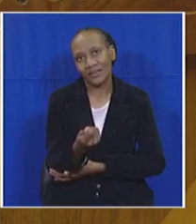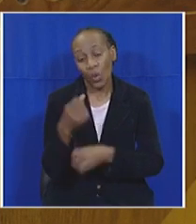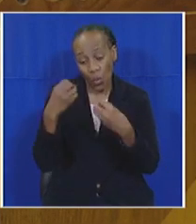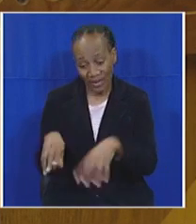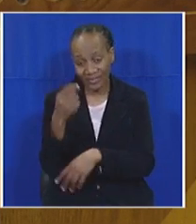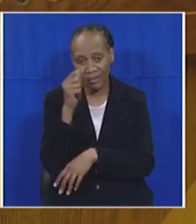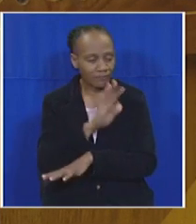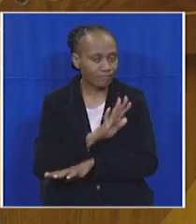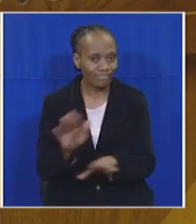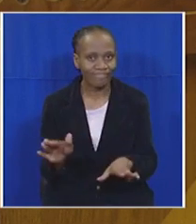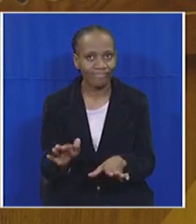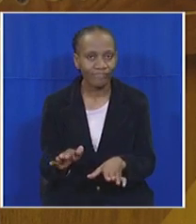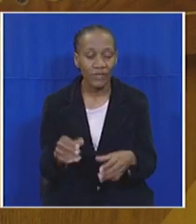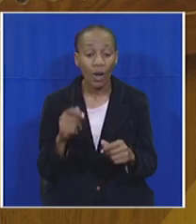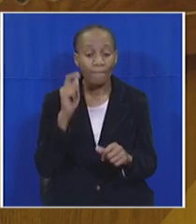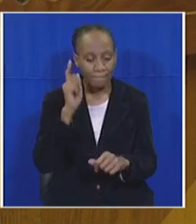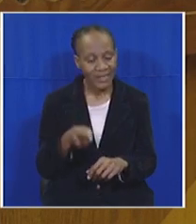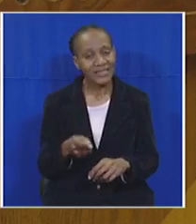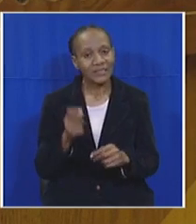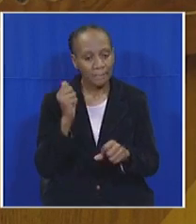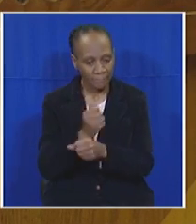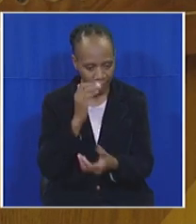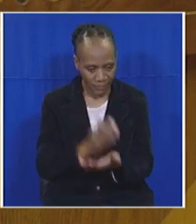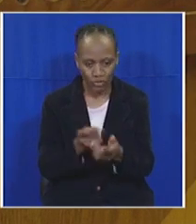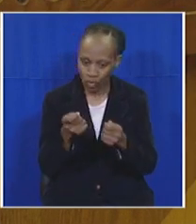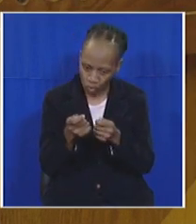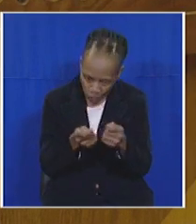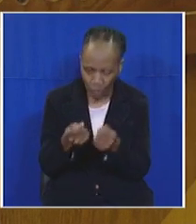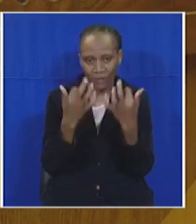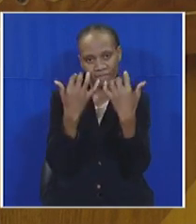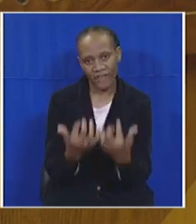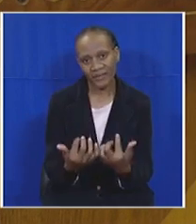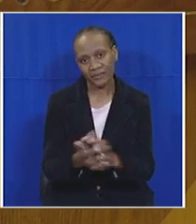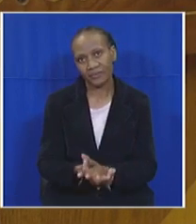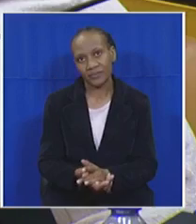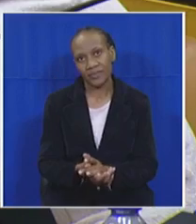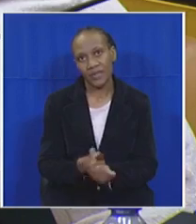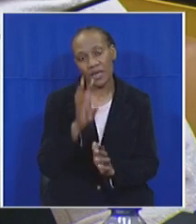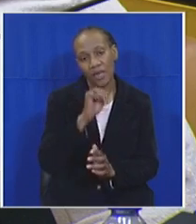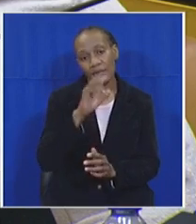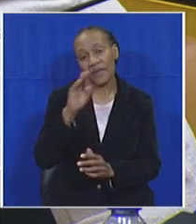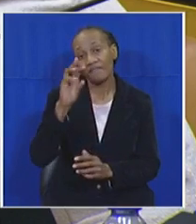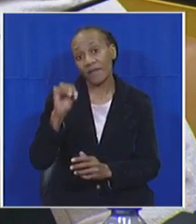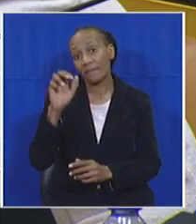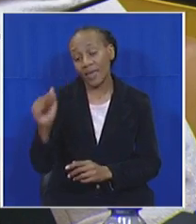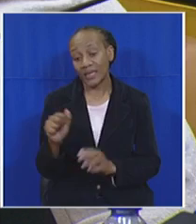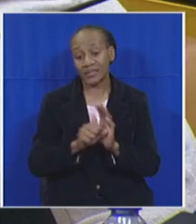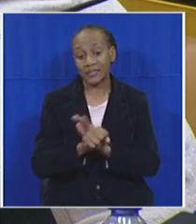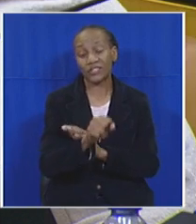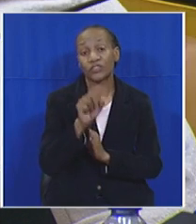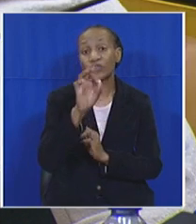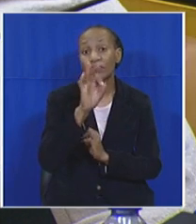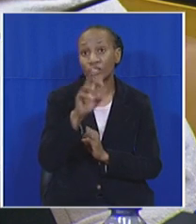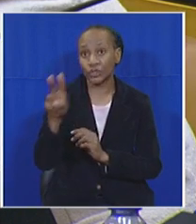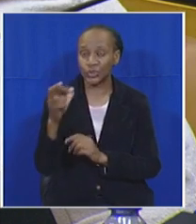reduced and that action must be taken to manage unnecessary expenditure. MFMA Circular 82 highlighted the